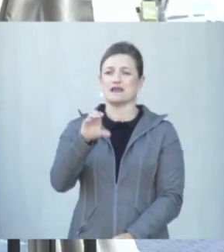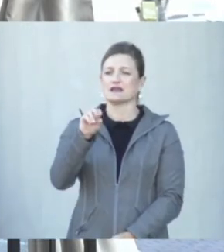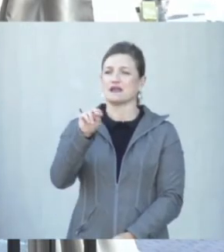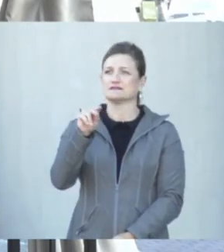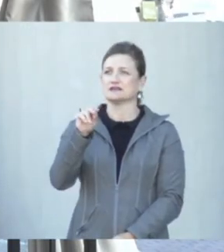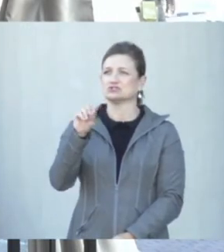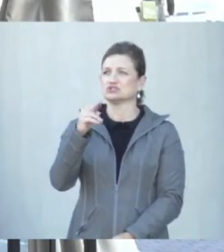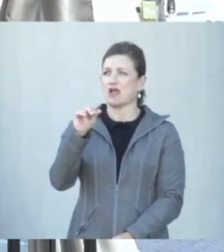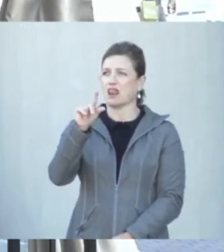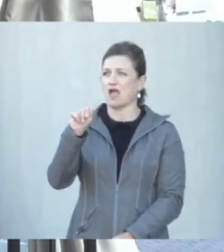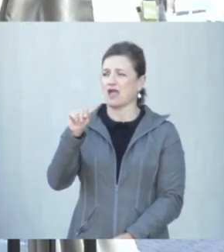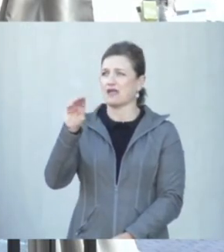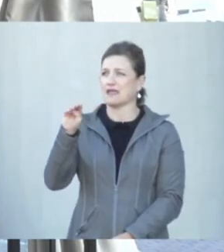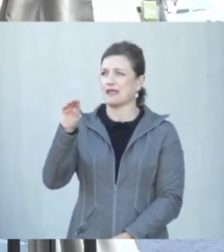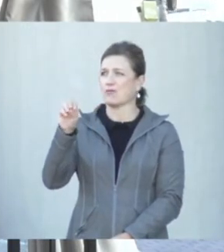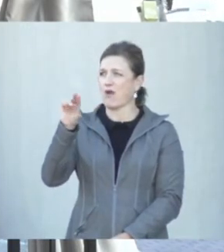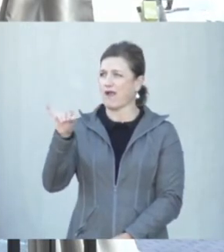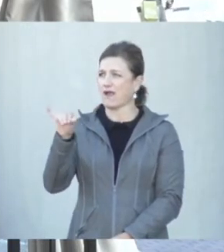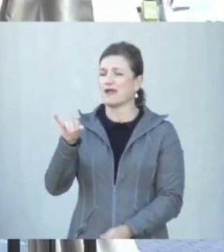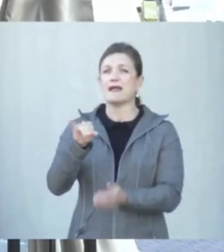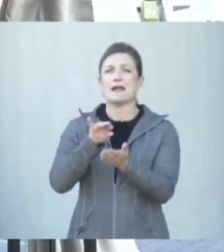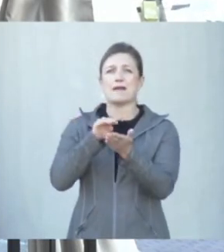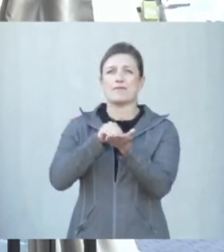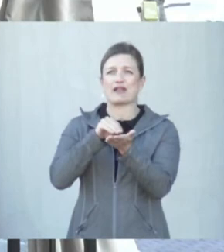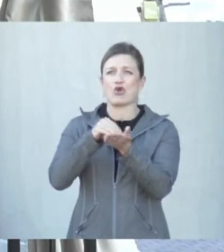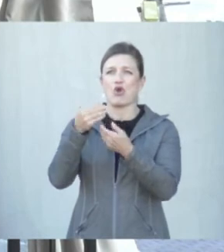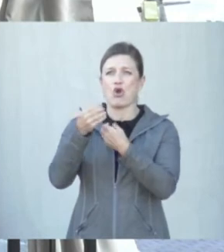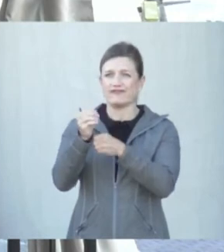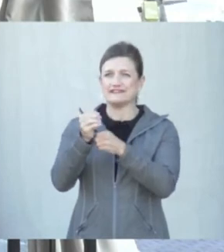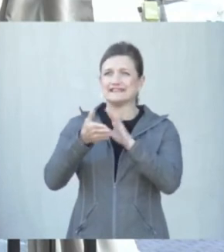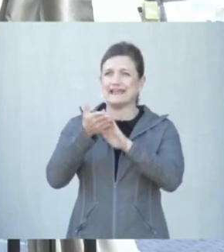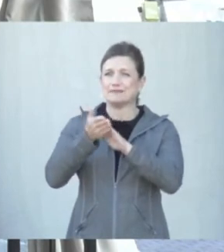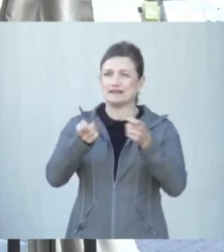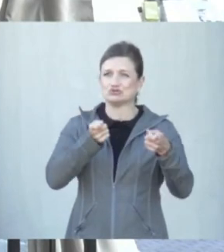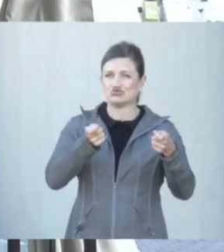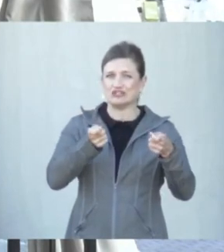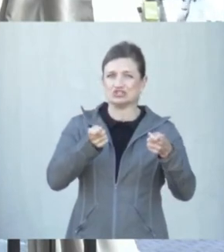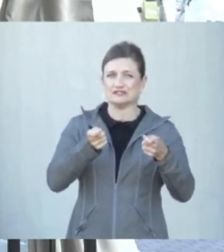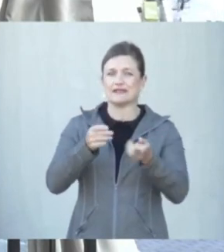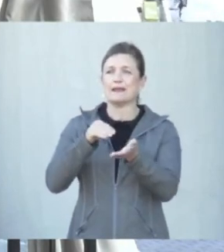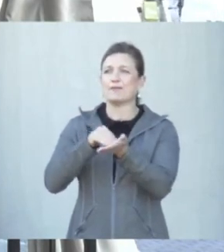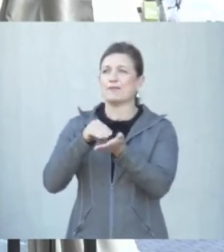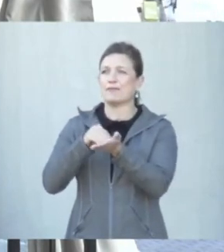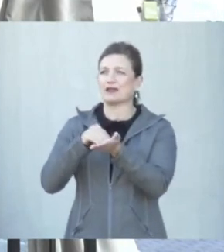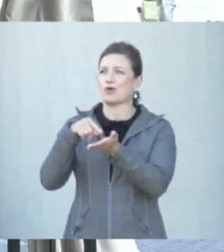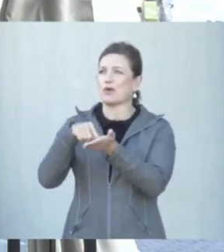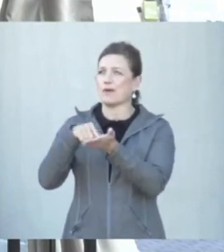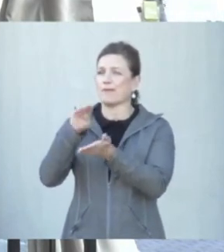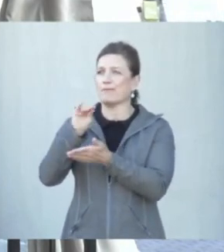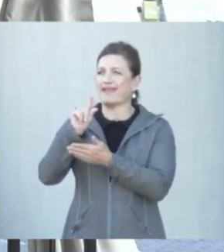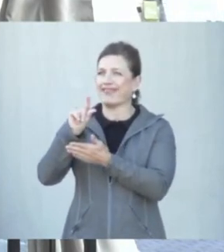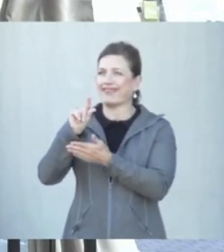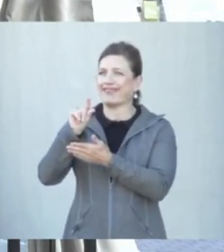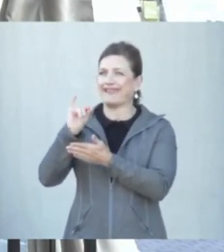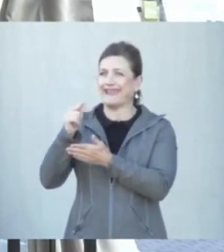Katashala Imwa, Medical Office Administration and Medical Office Administration, Medical